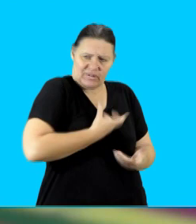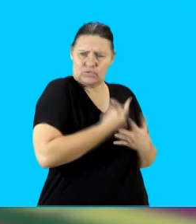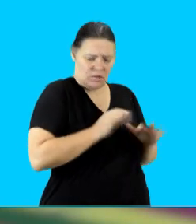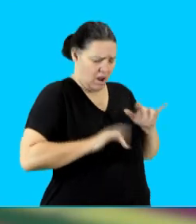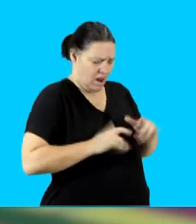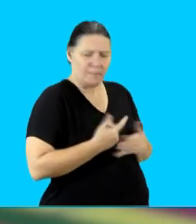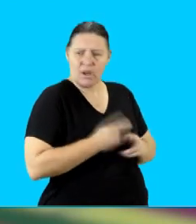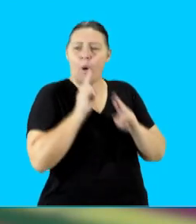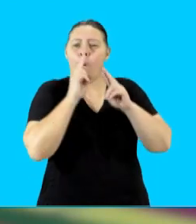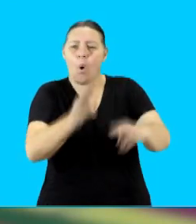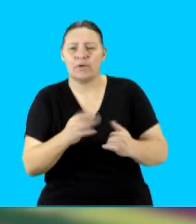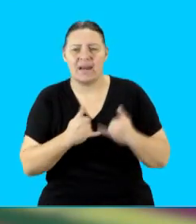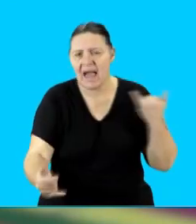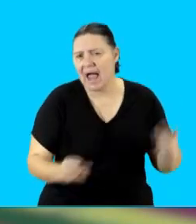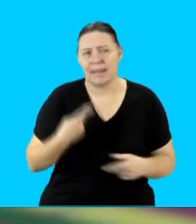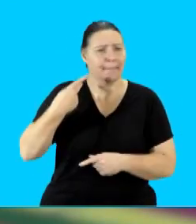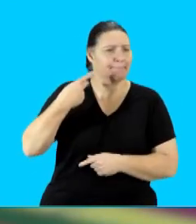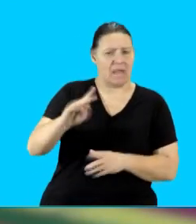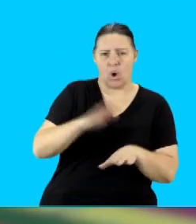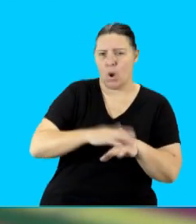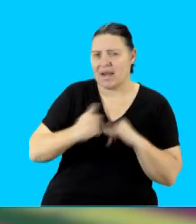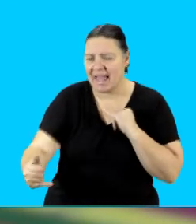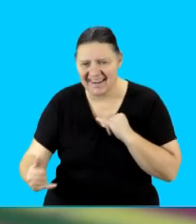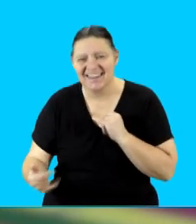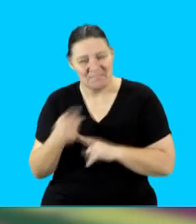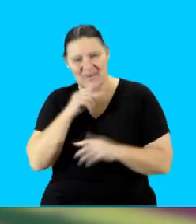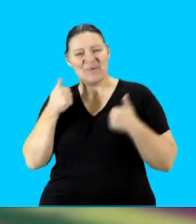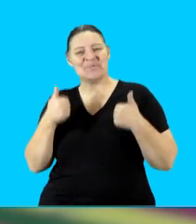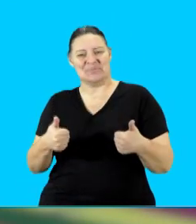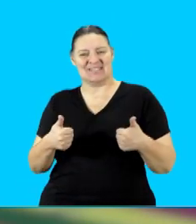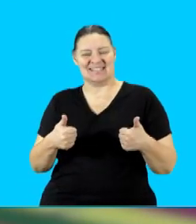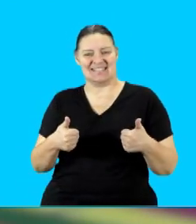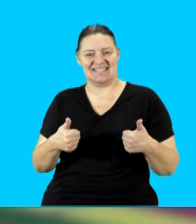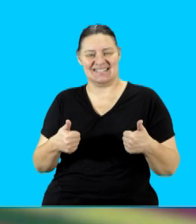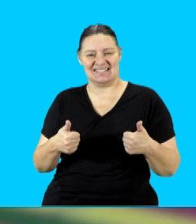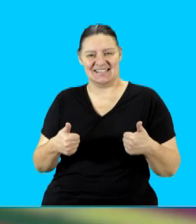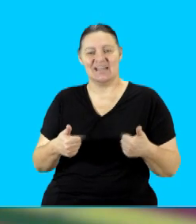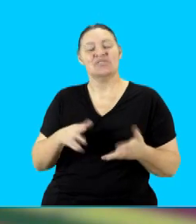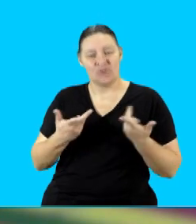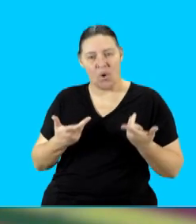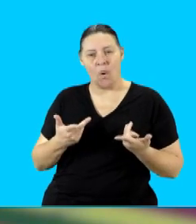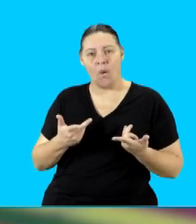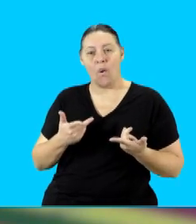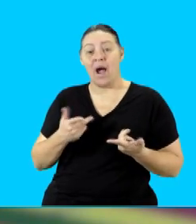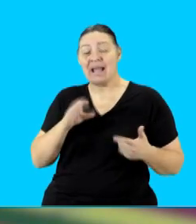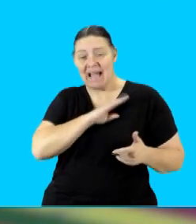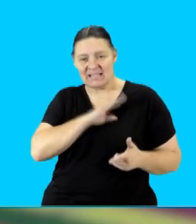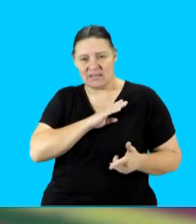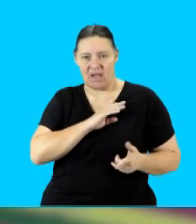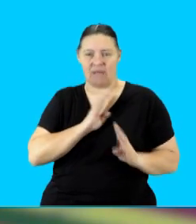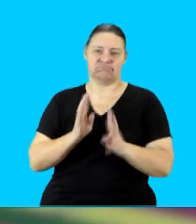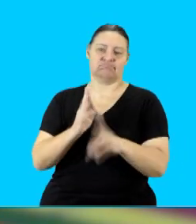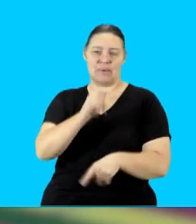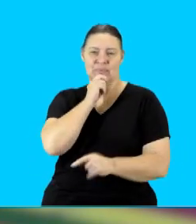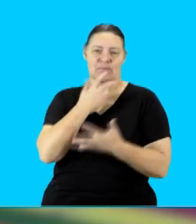homes. So imagine if you are able to order online, pay online. Isn't it a good thing that for you to do? Obviously, it's going to